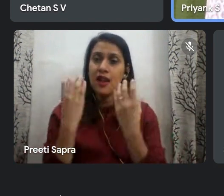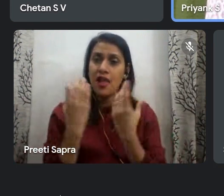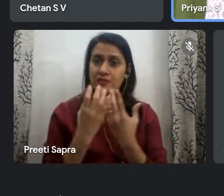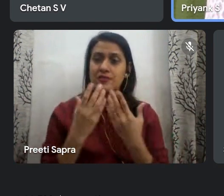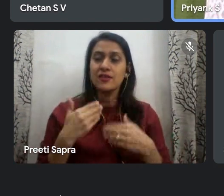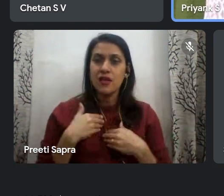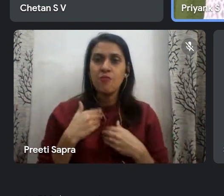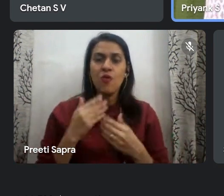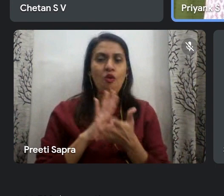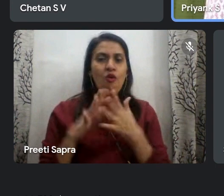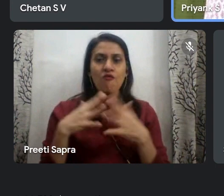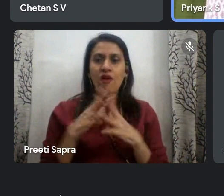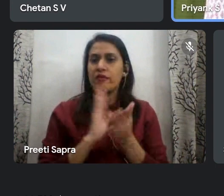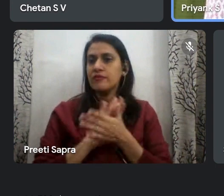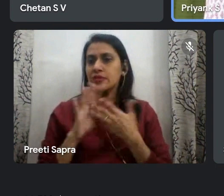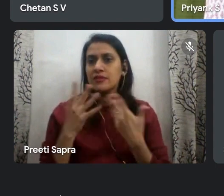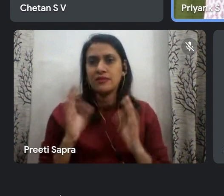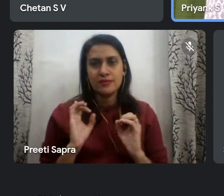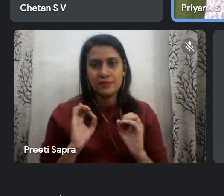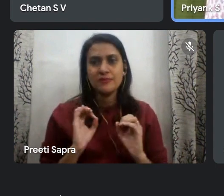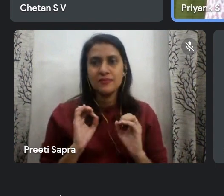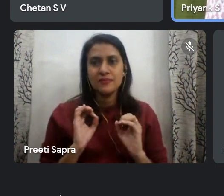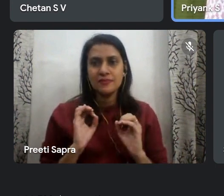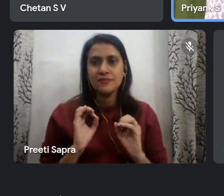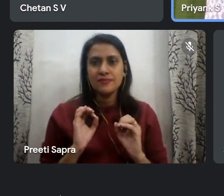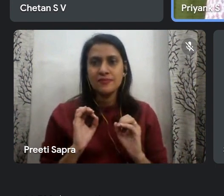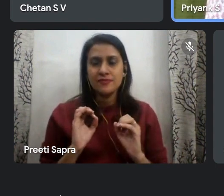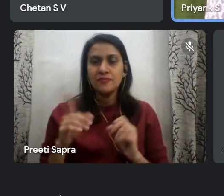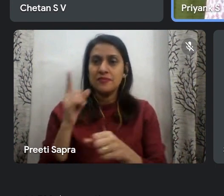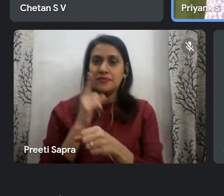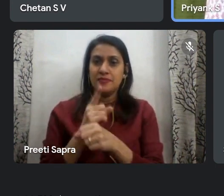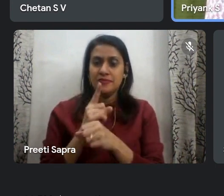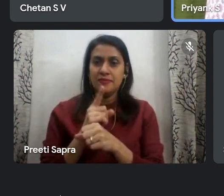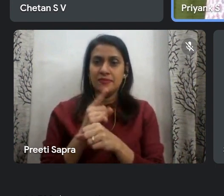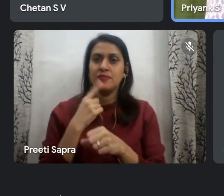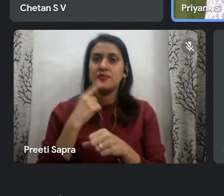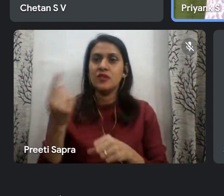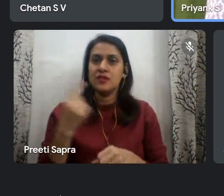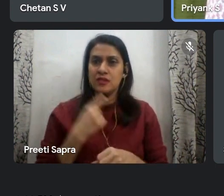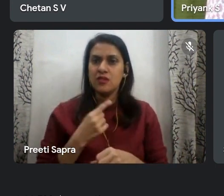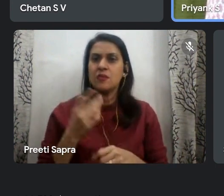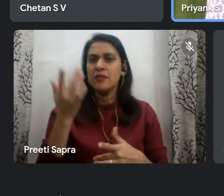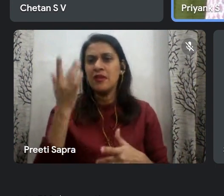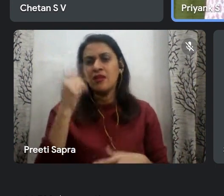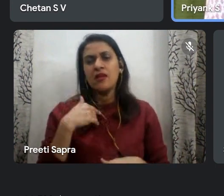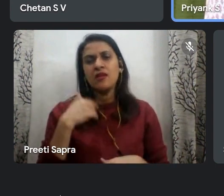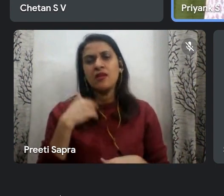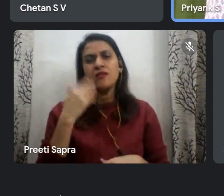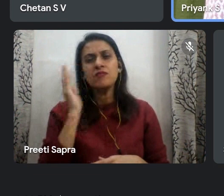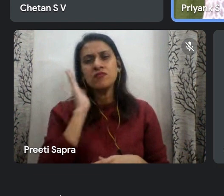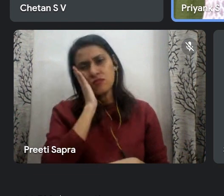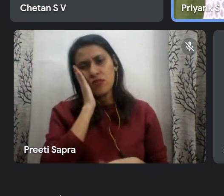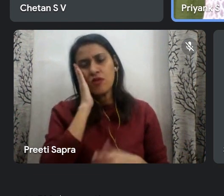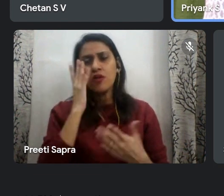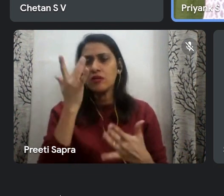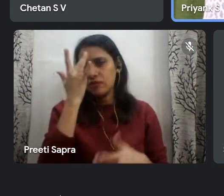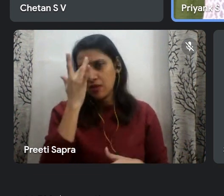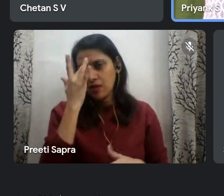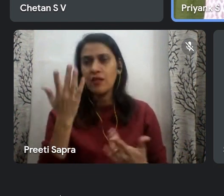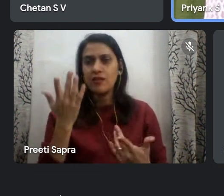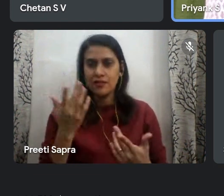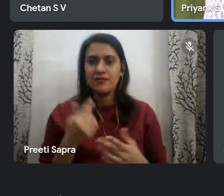my homework, I would actually, walk up to my class teachers and say I'm feeling sick and go sleep in the infirmary.